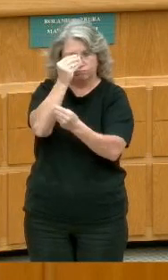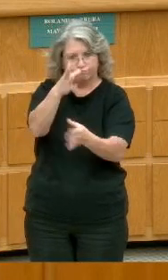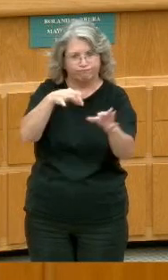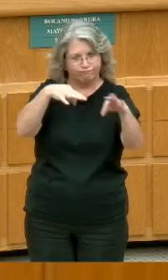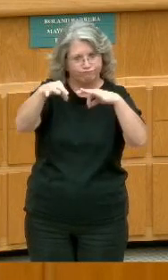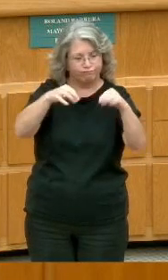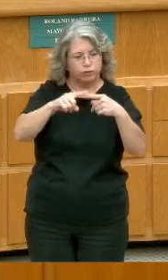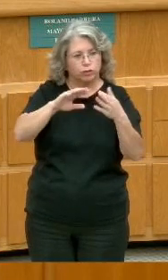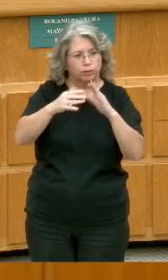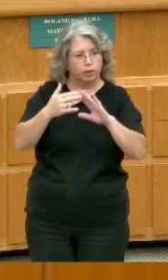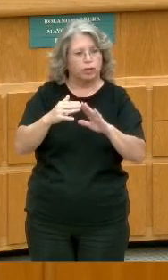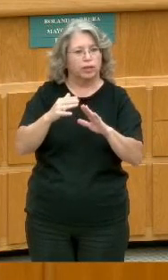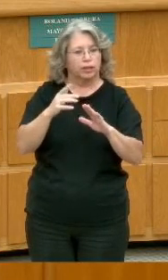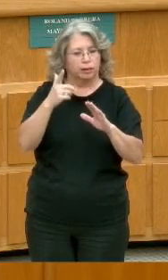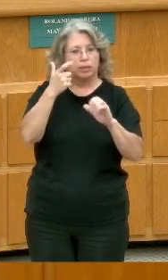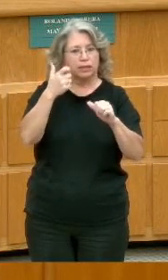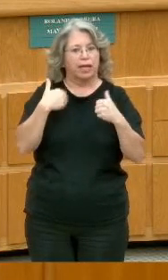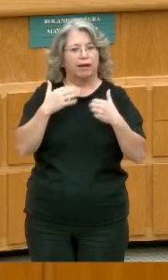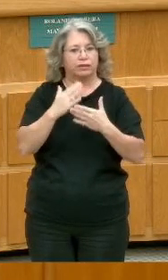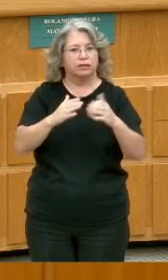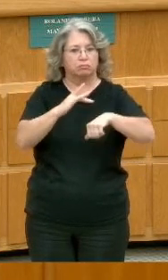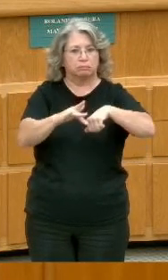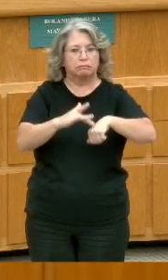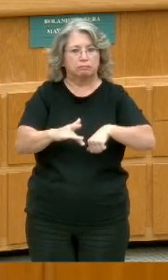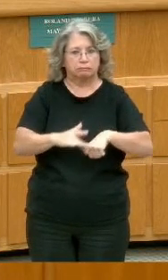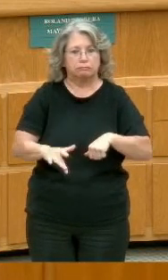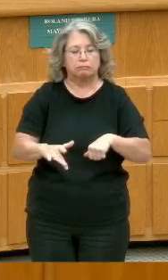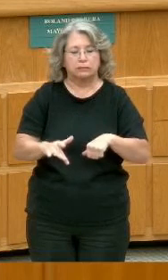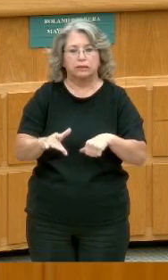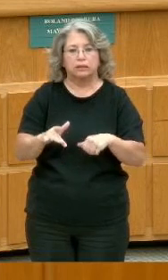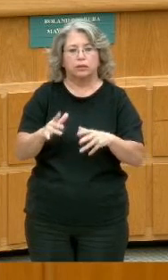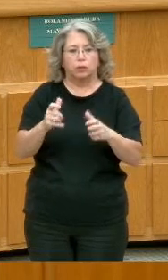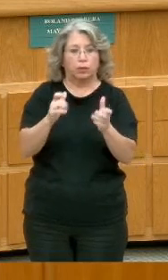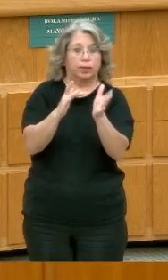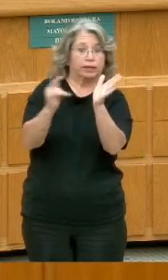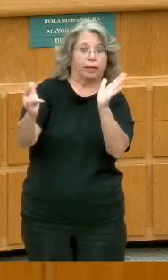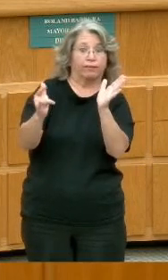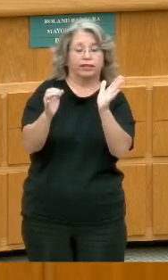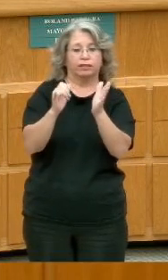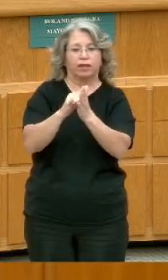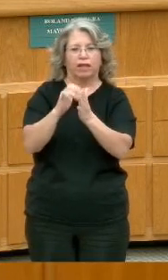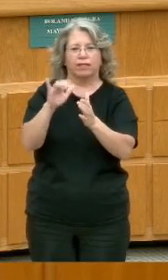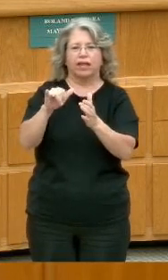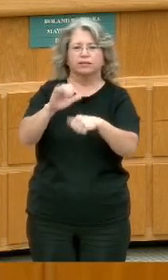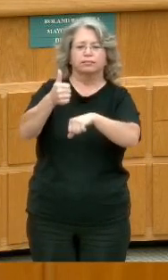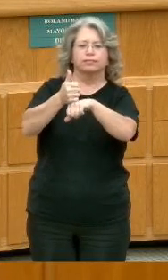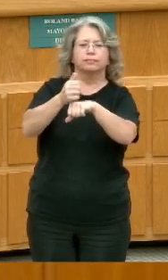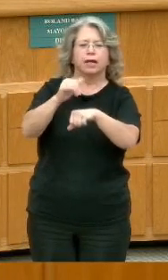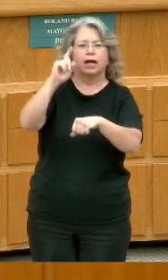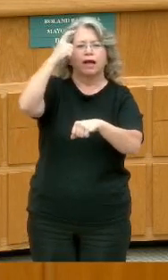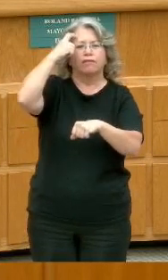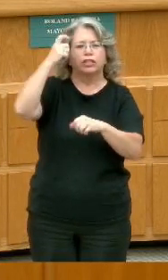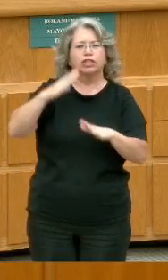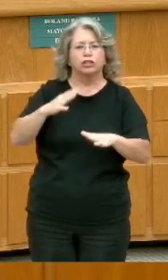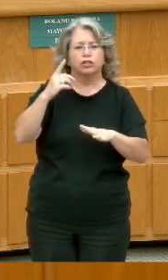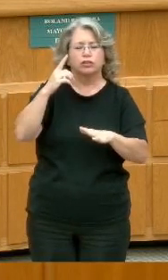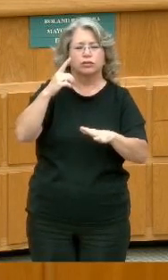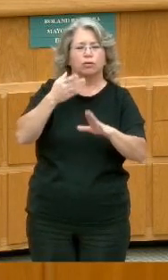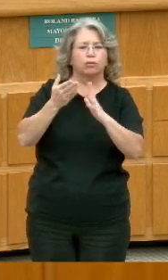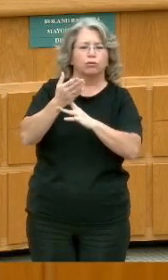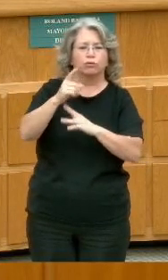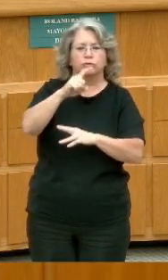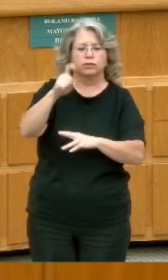available. And we should take advantage of that now that it's here. This is the one that's been organized by the governor to increase testing